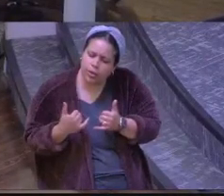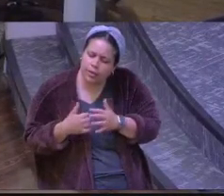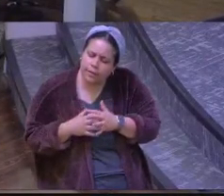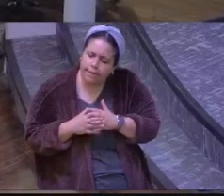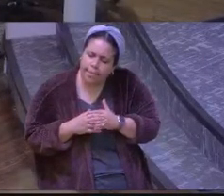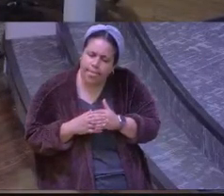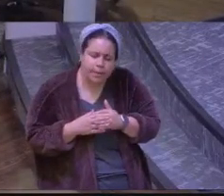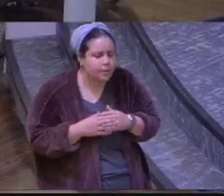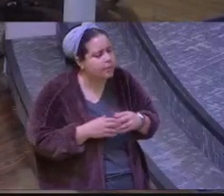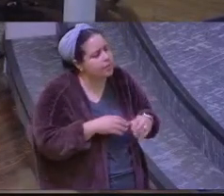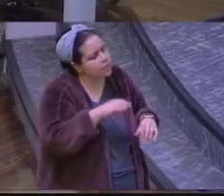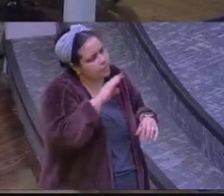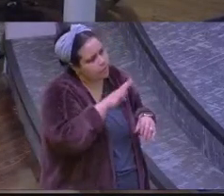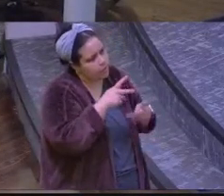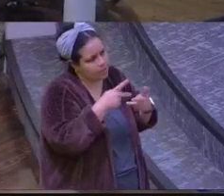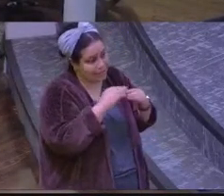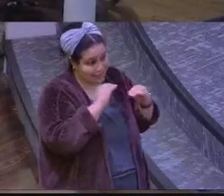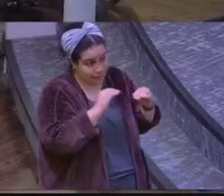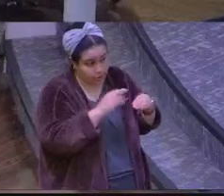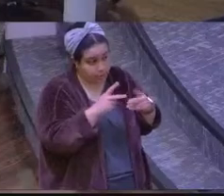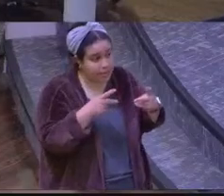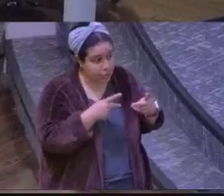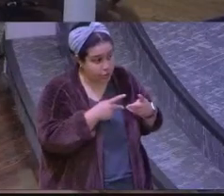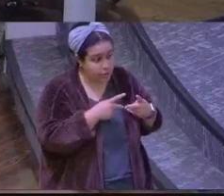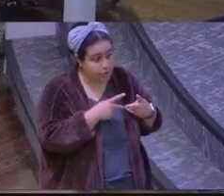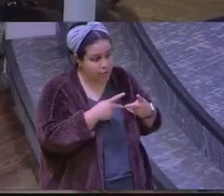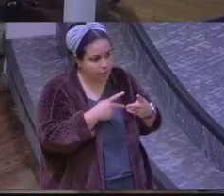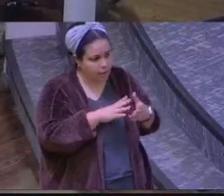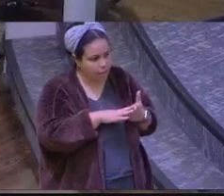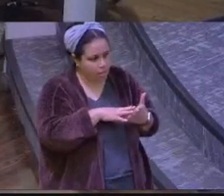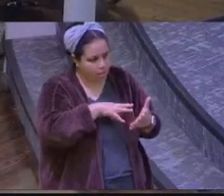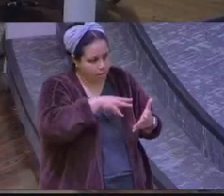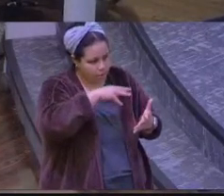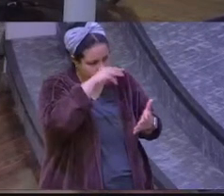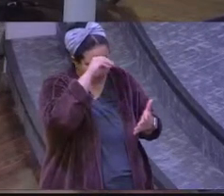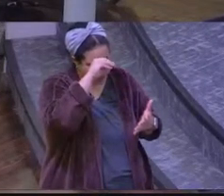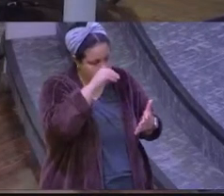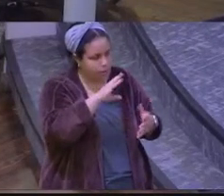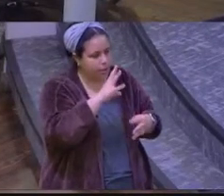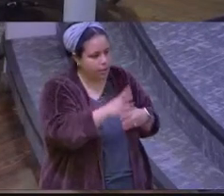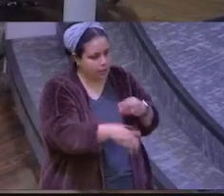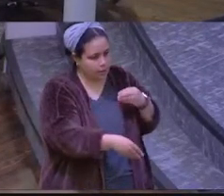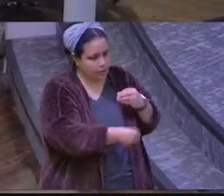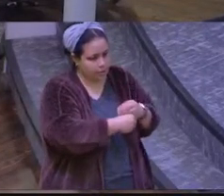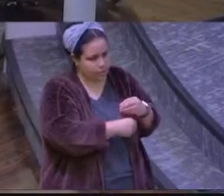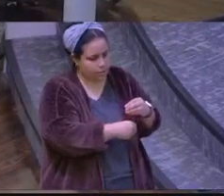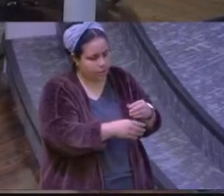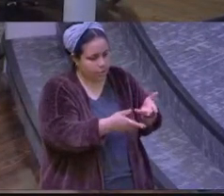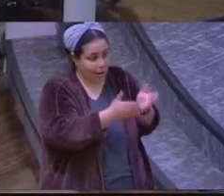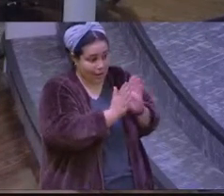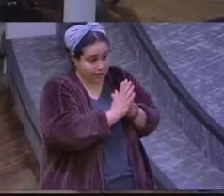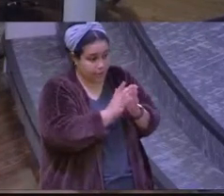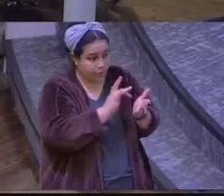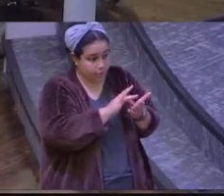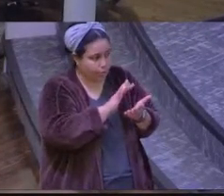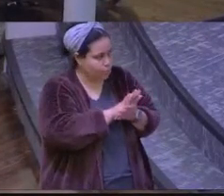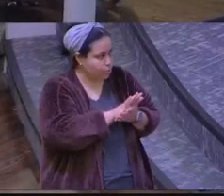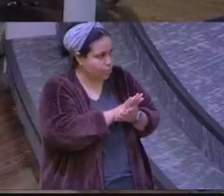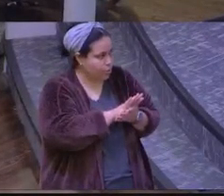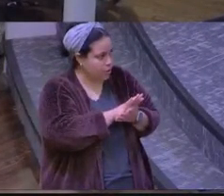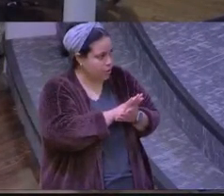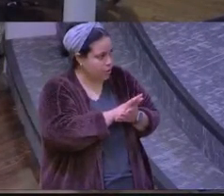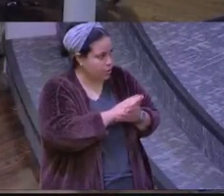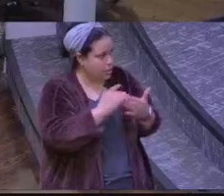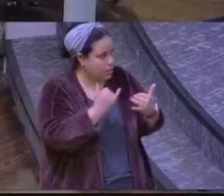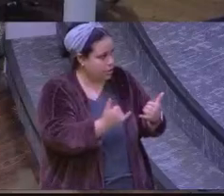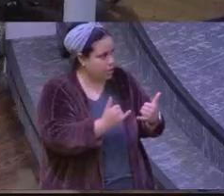we have four teaching positions at the Learning Center. The additional positions we are asking for is the middle school. Currently,